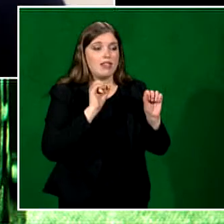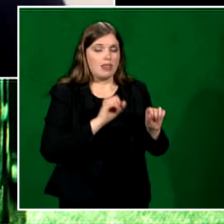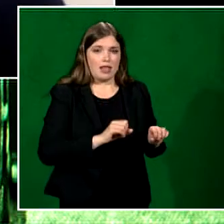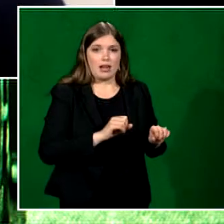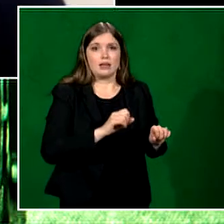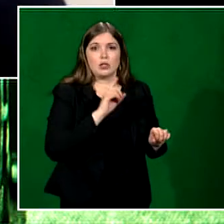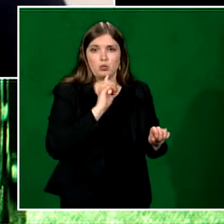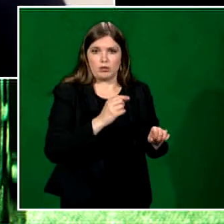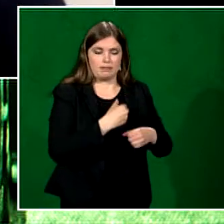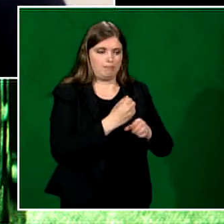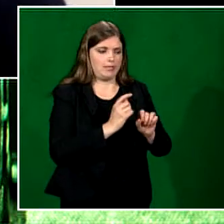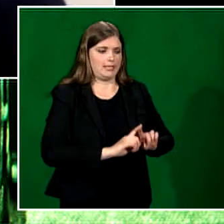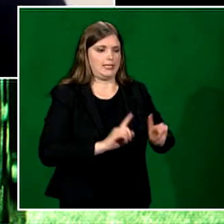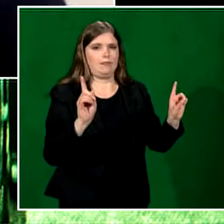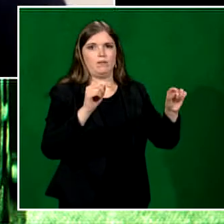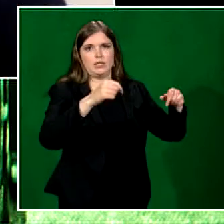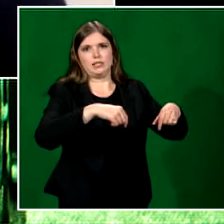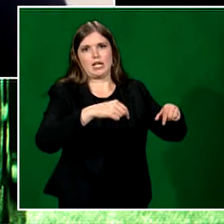in Ghana.